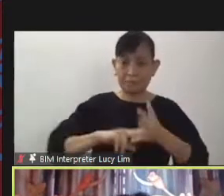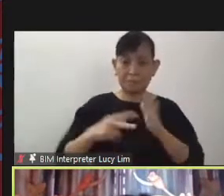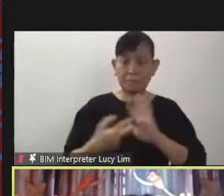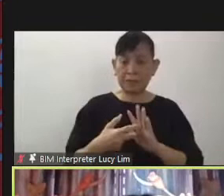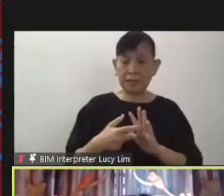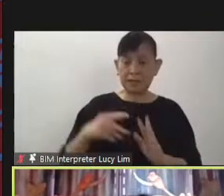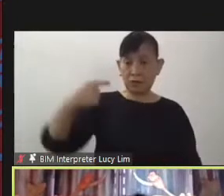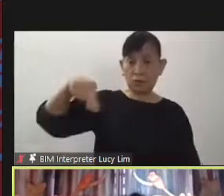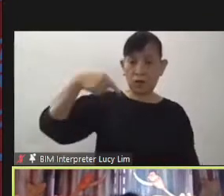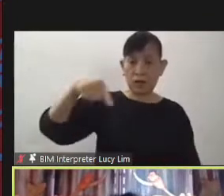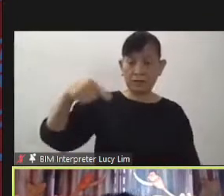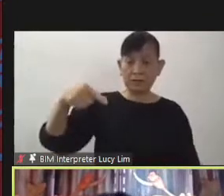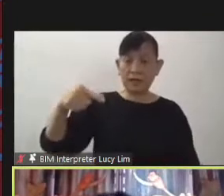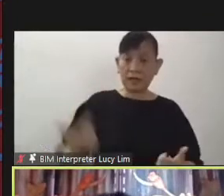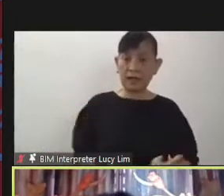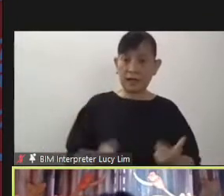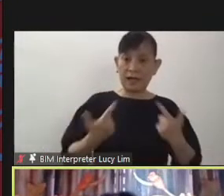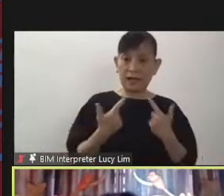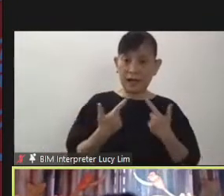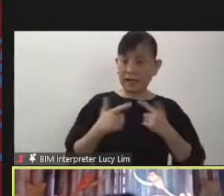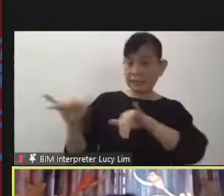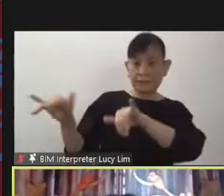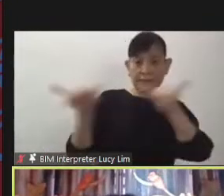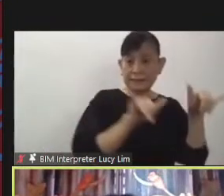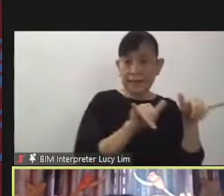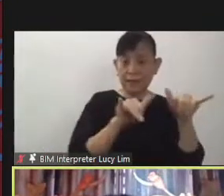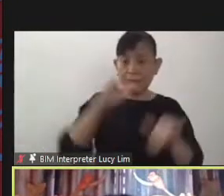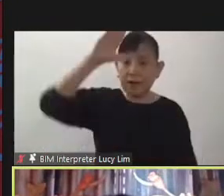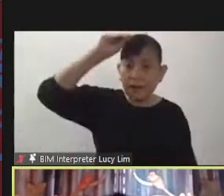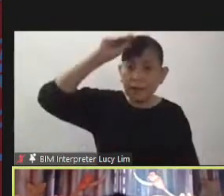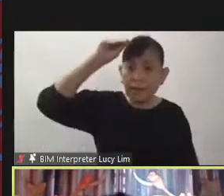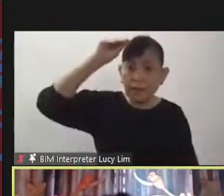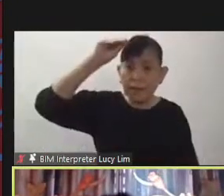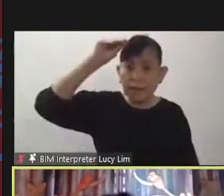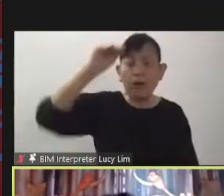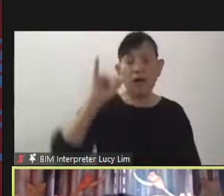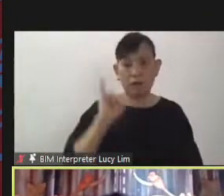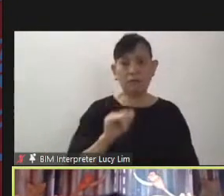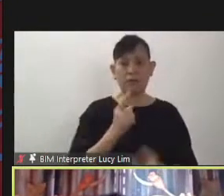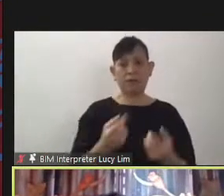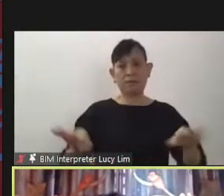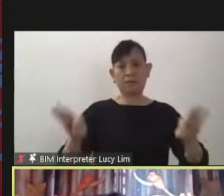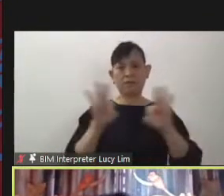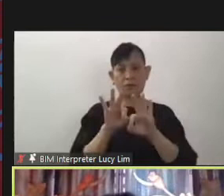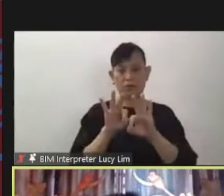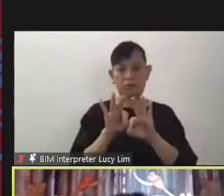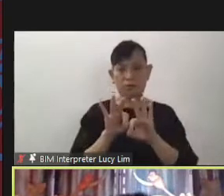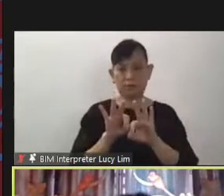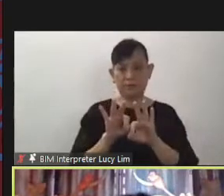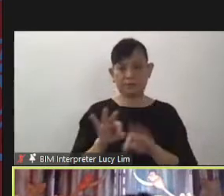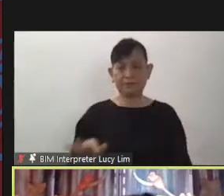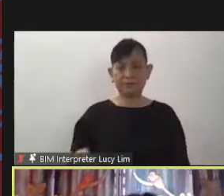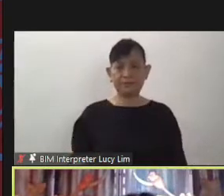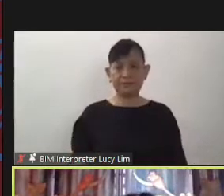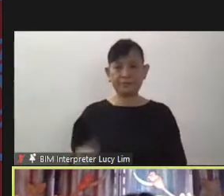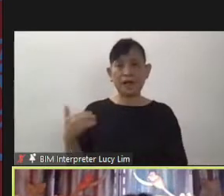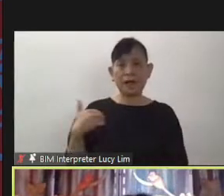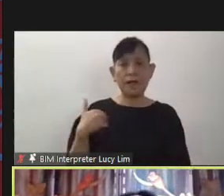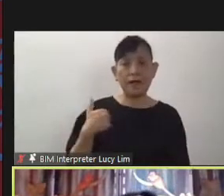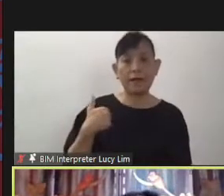life is the same as our male peers. And I think that has something very important that we have to look into. There's a lot